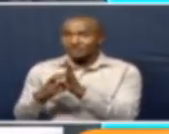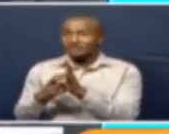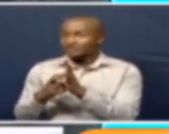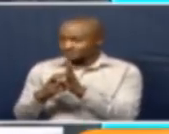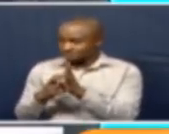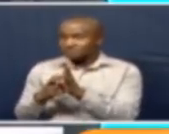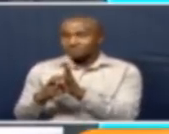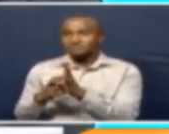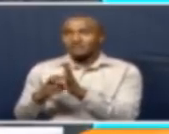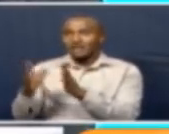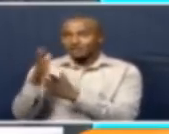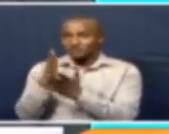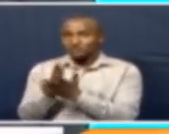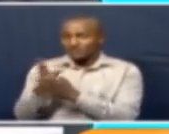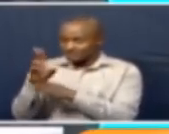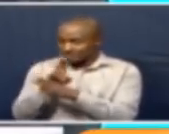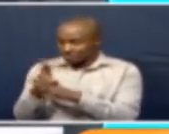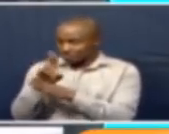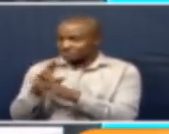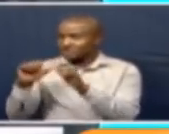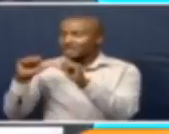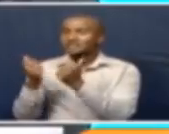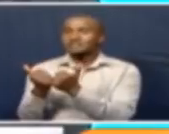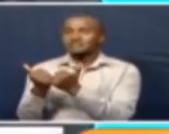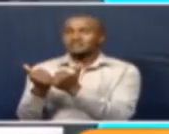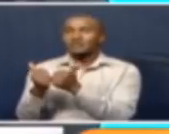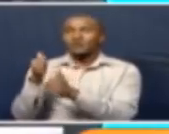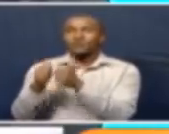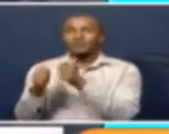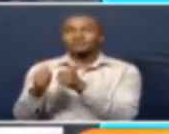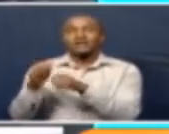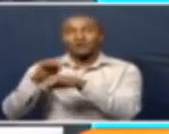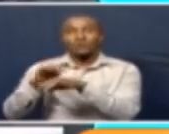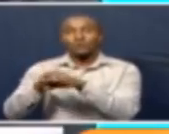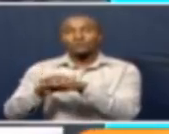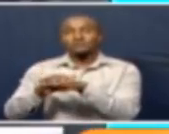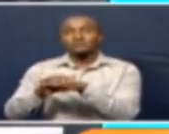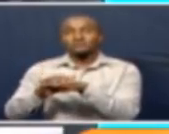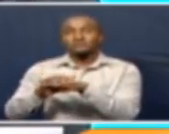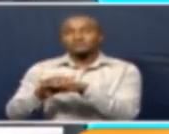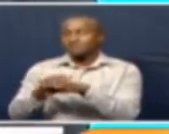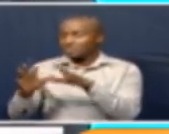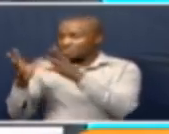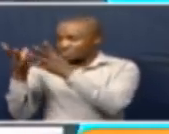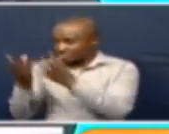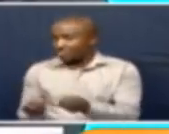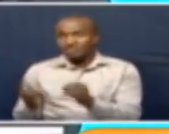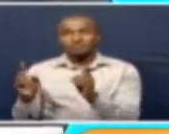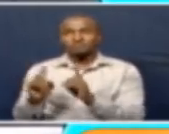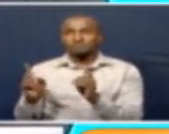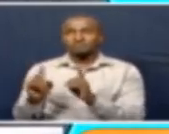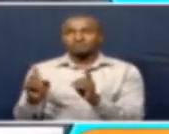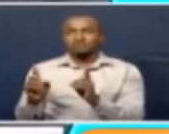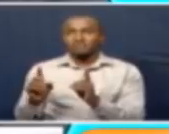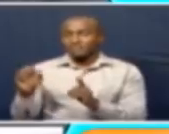get and ensure that they use agencies that are good agencies that will not exploit models. Just like